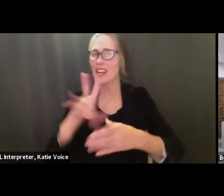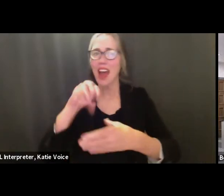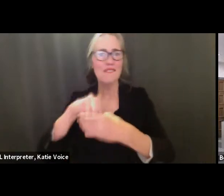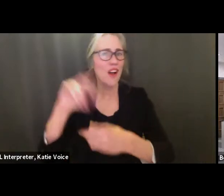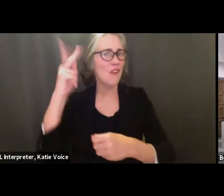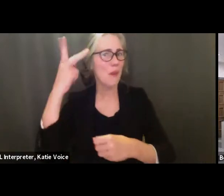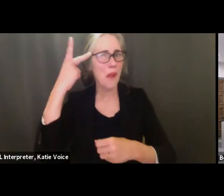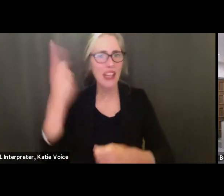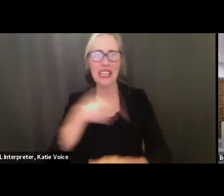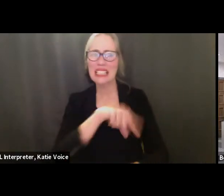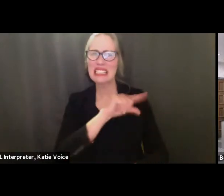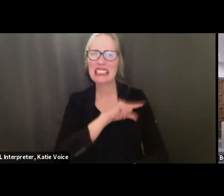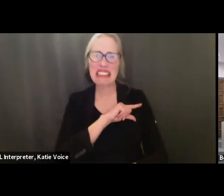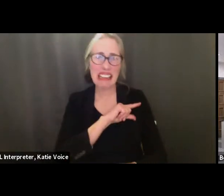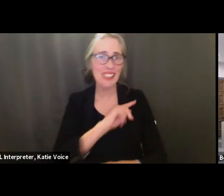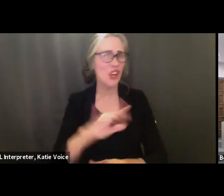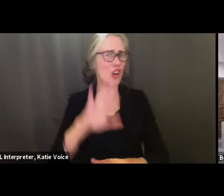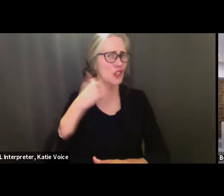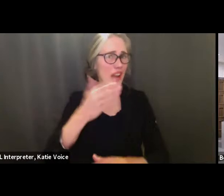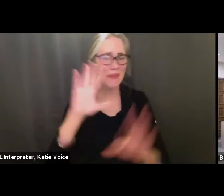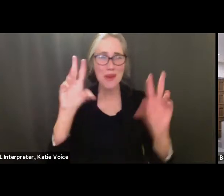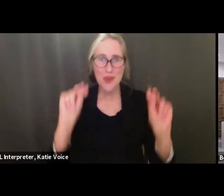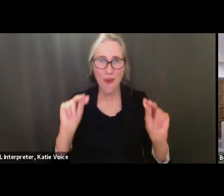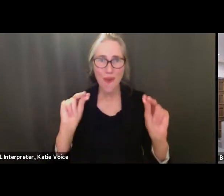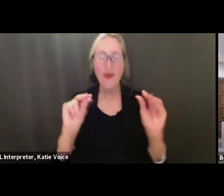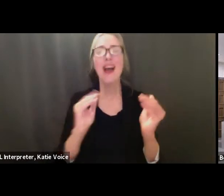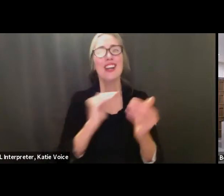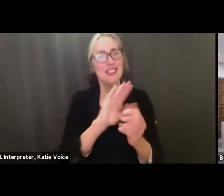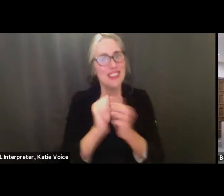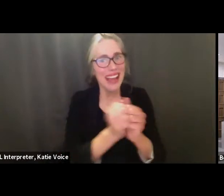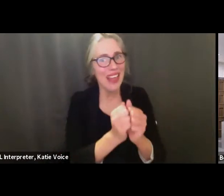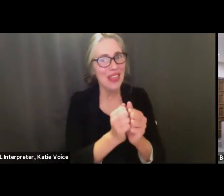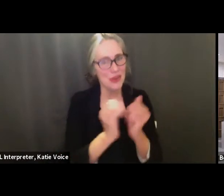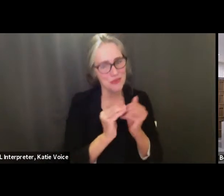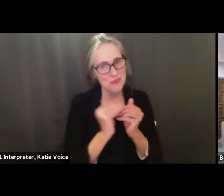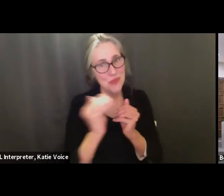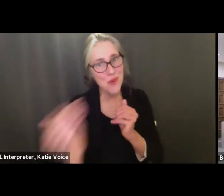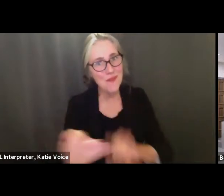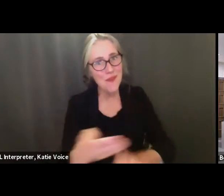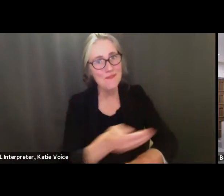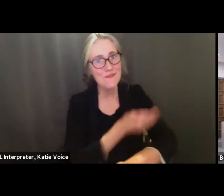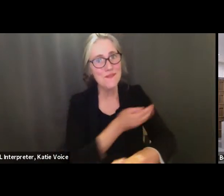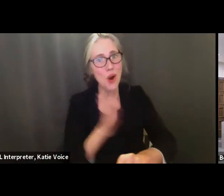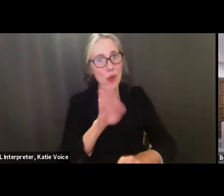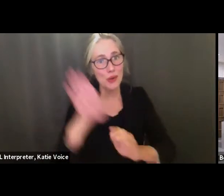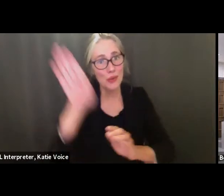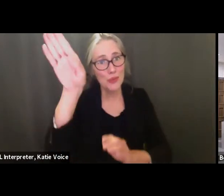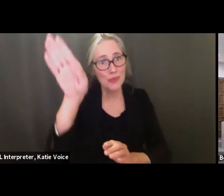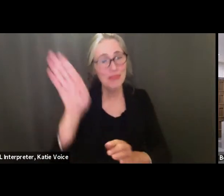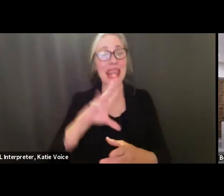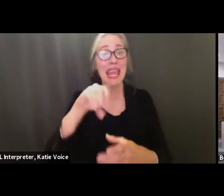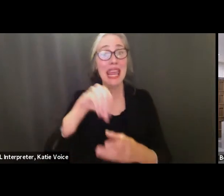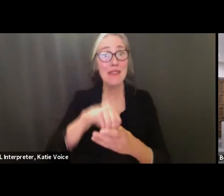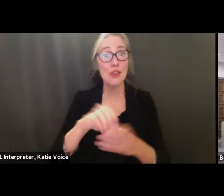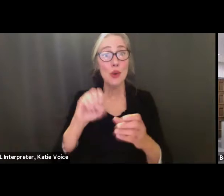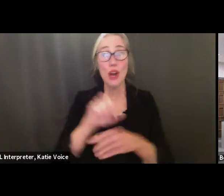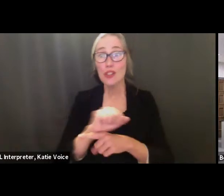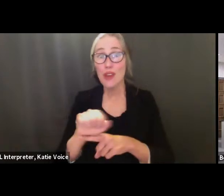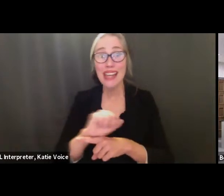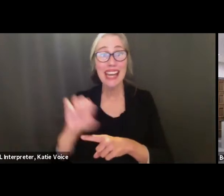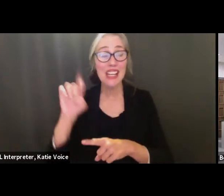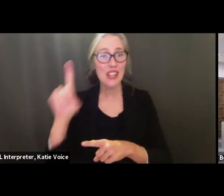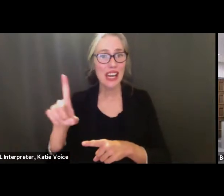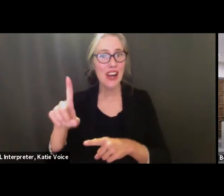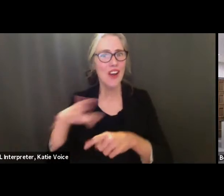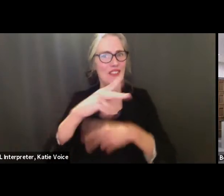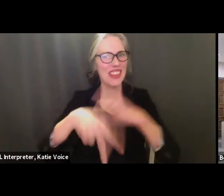or shame. It's about moving forward together. Educators trained in inclusive and asset-based teaching